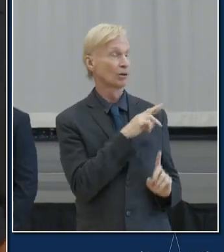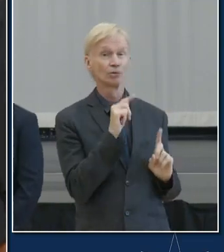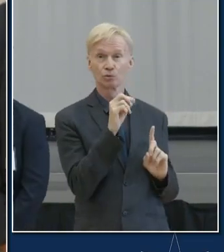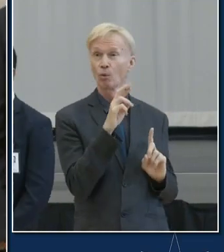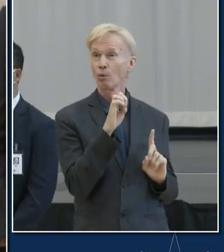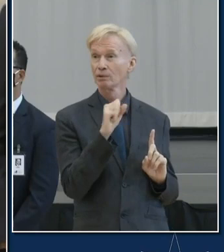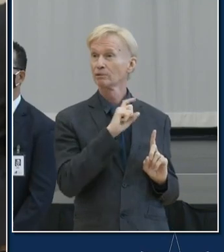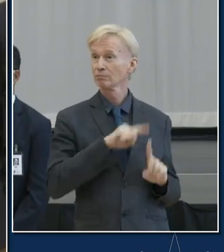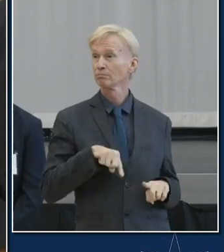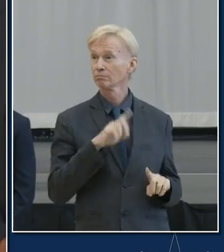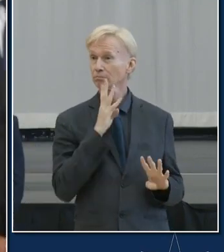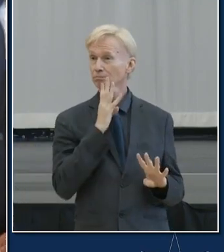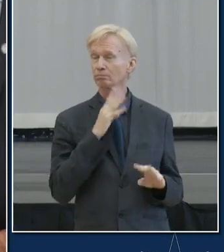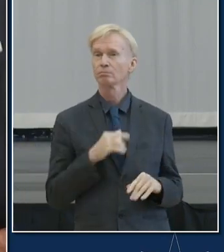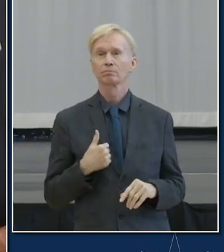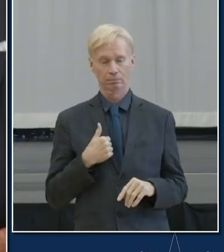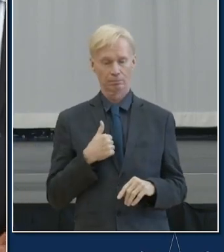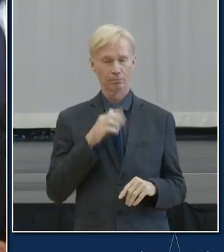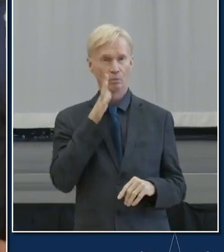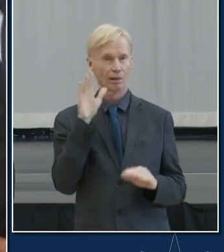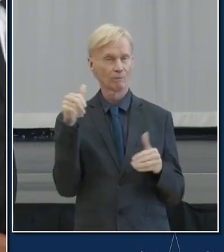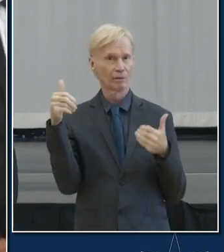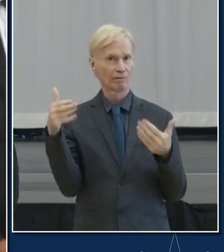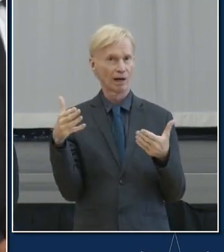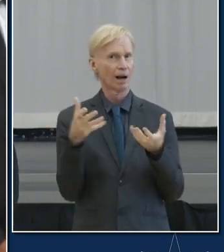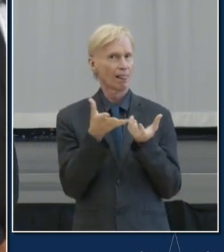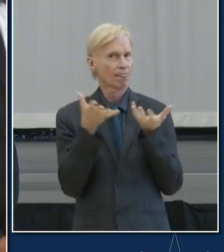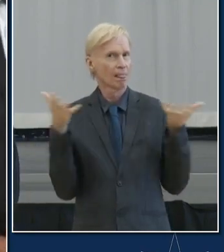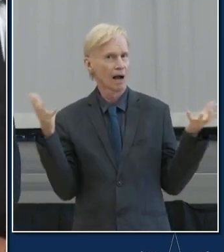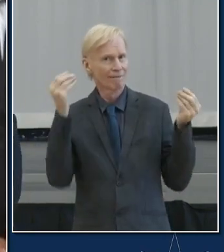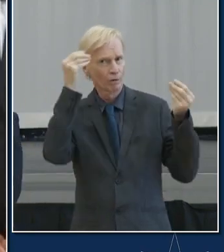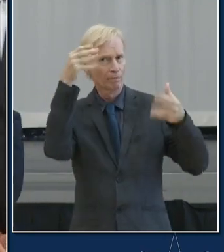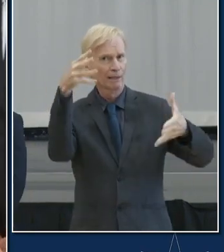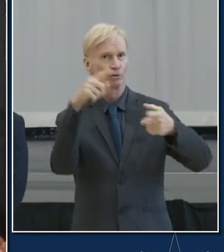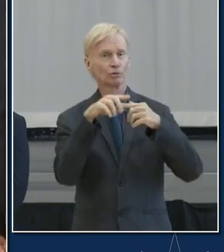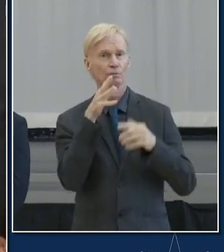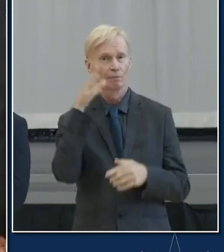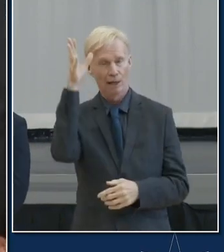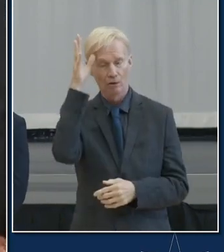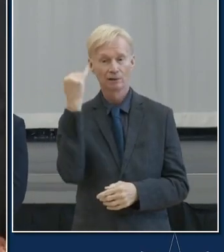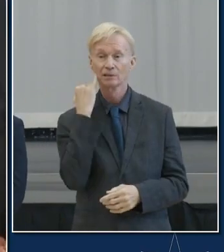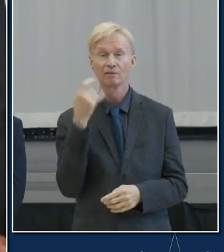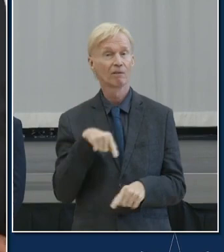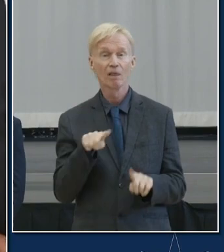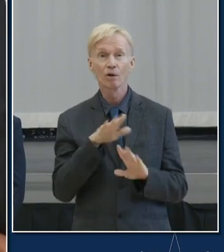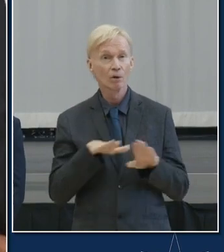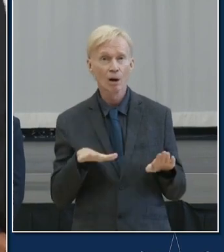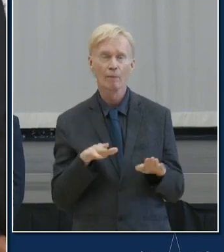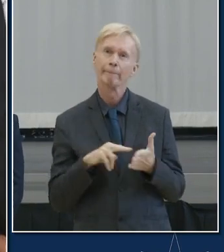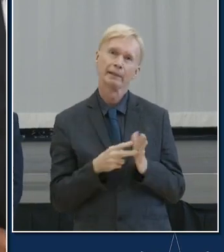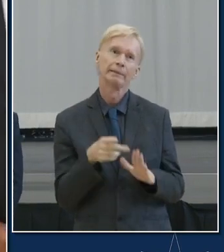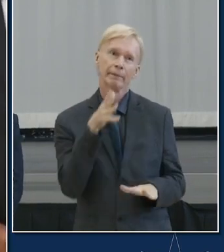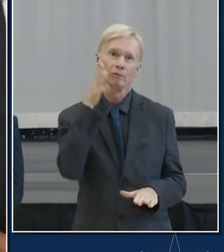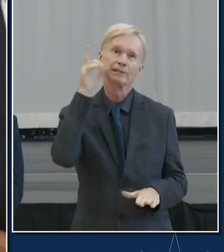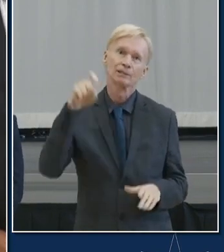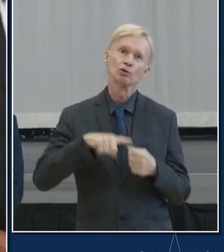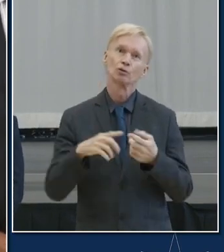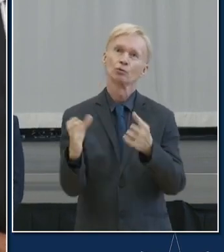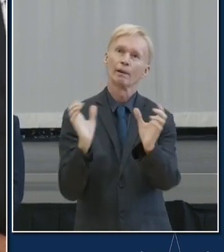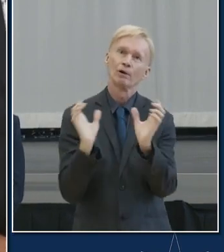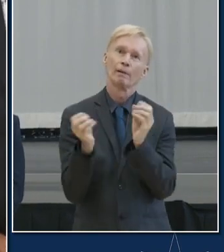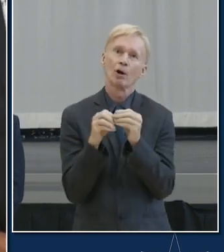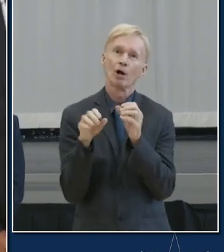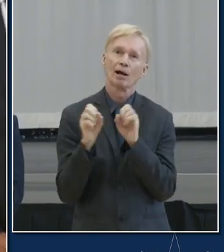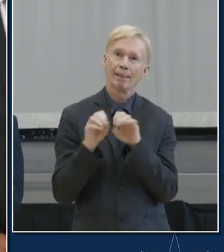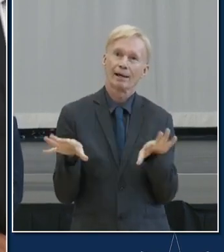to come up. I believe that we provided a lot of information, but if parents don't have it, then we need to do a better job of communicating. But